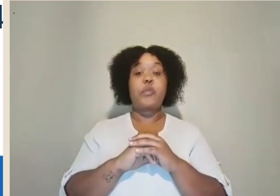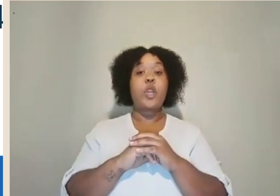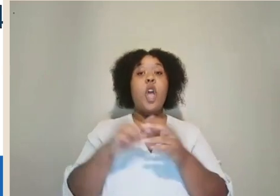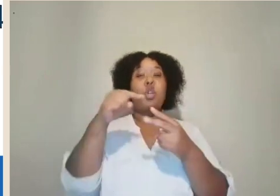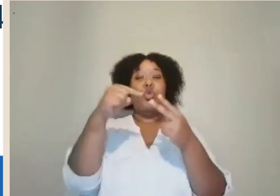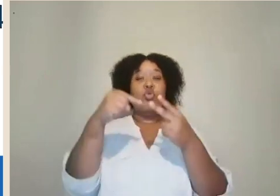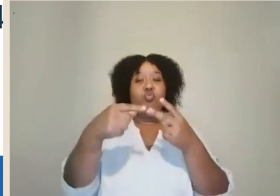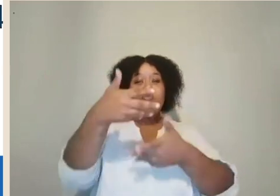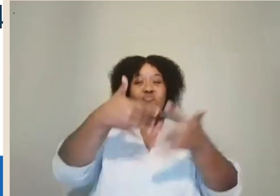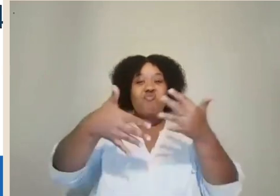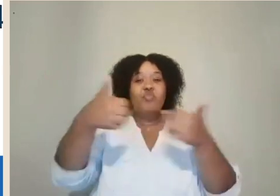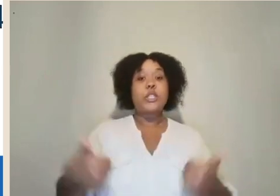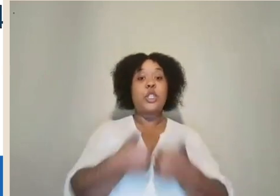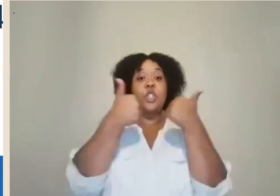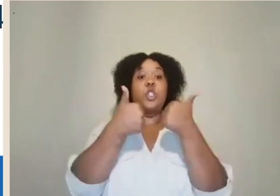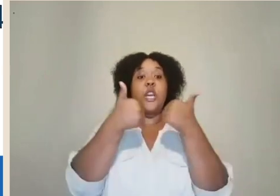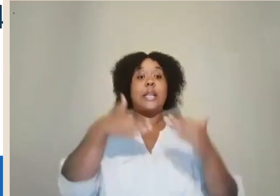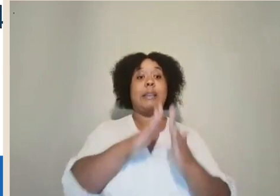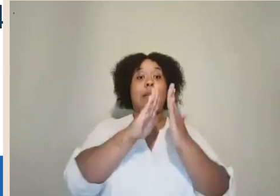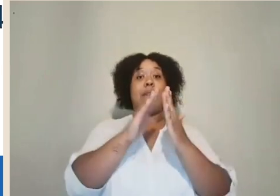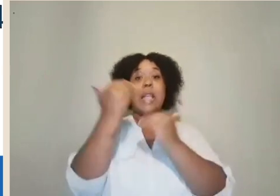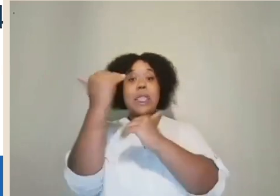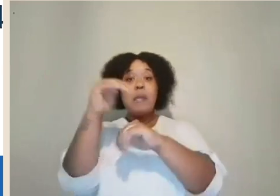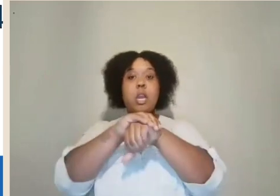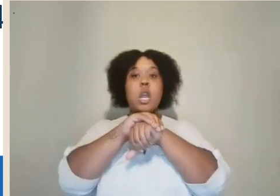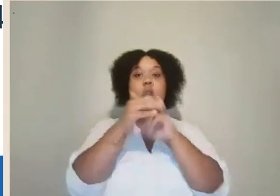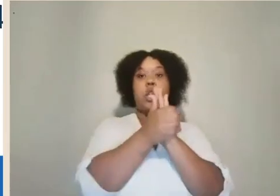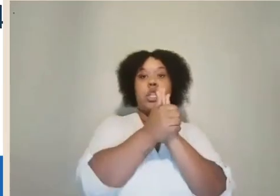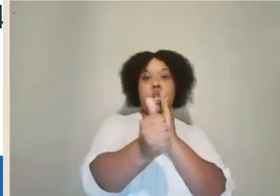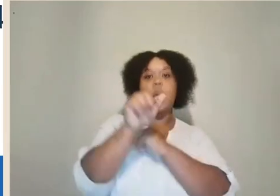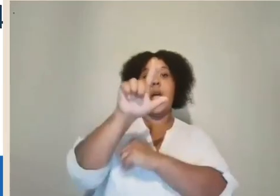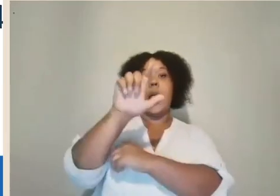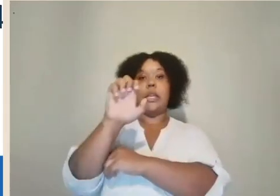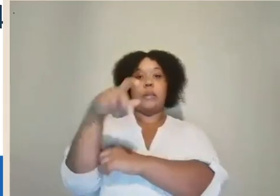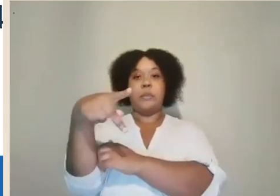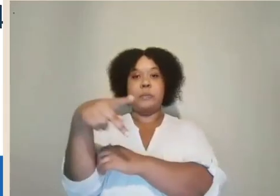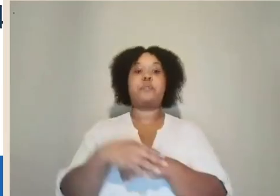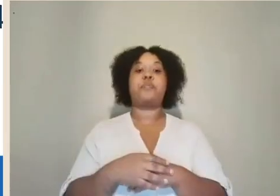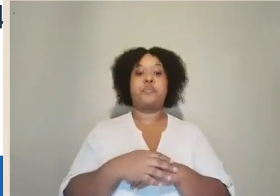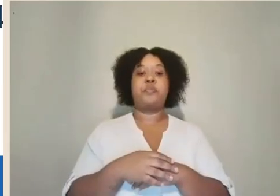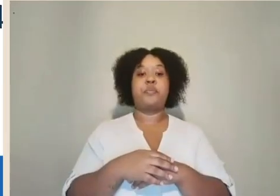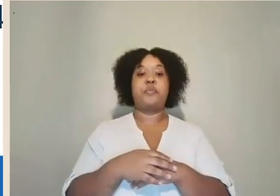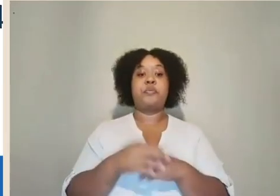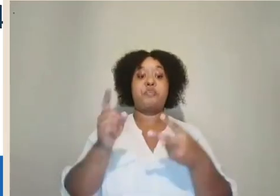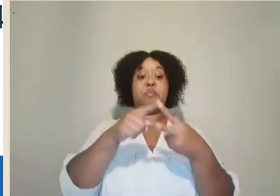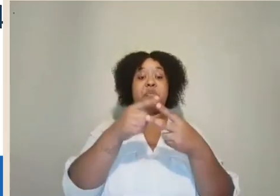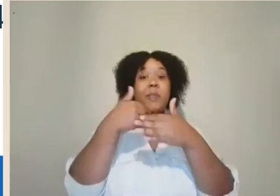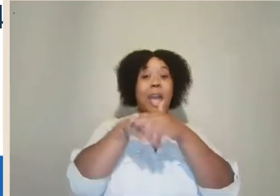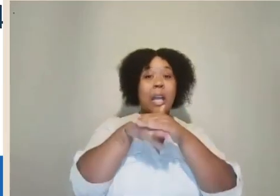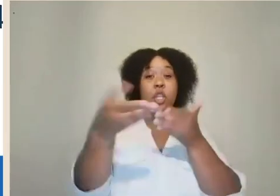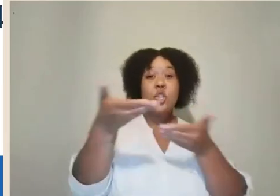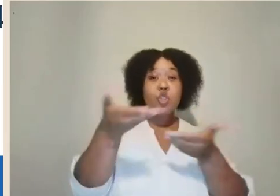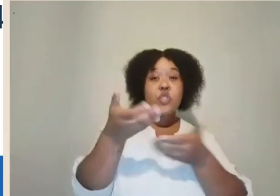social challenges that are faced by the limited English proficient population, or LEP population. One is access to services.